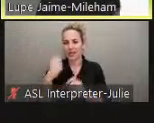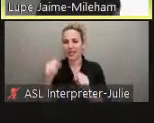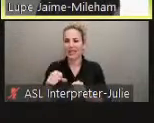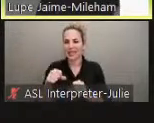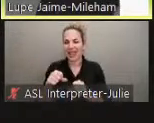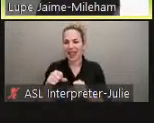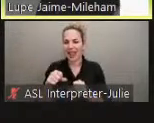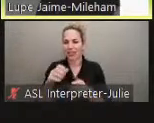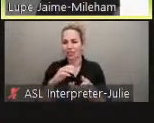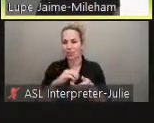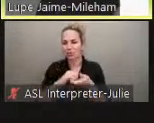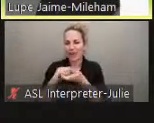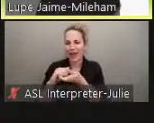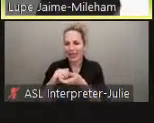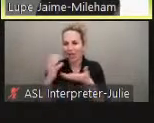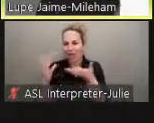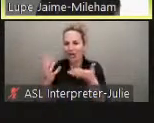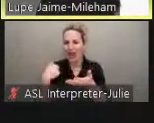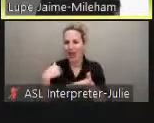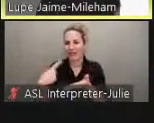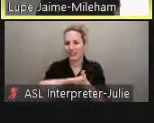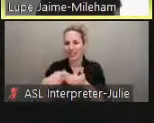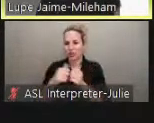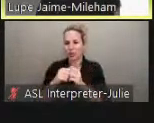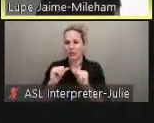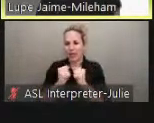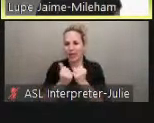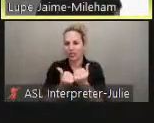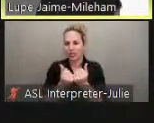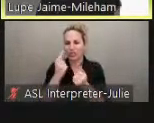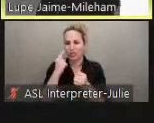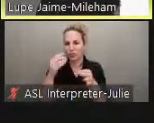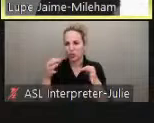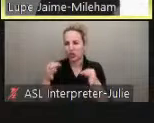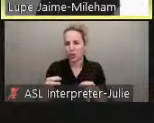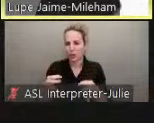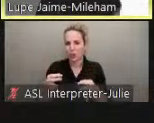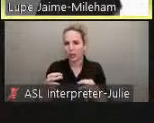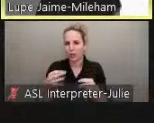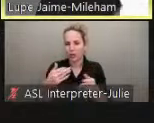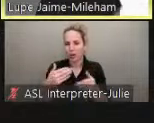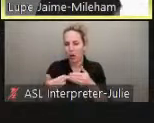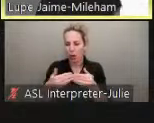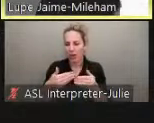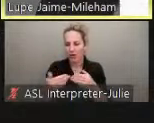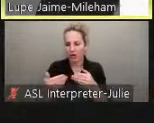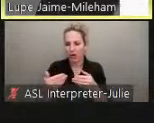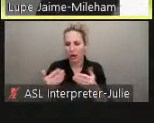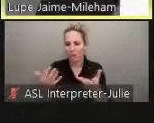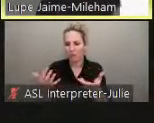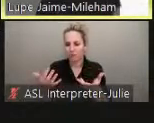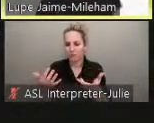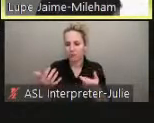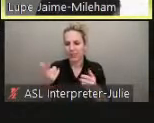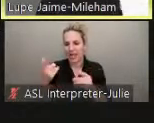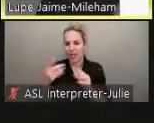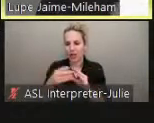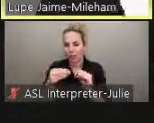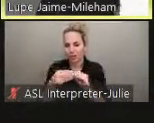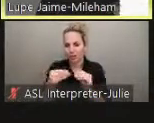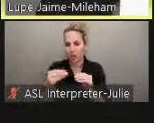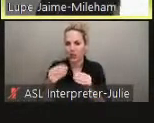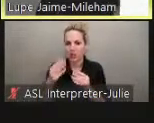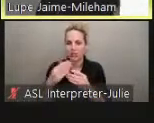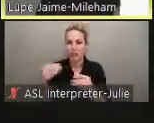can liaison a discussion also with the agency to determine whether there is, like you've mentioned, if there is